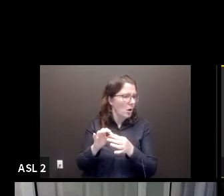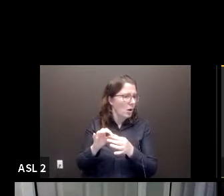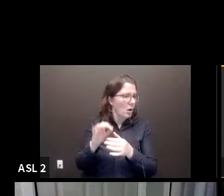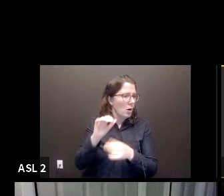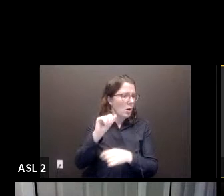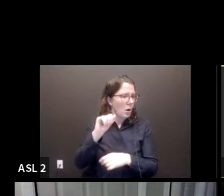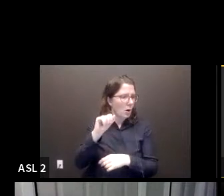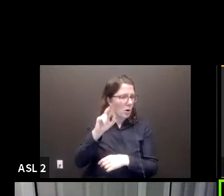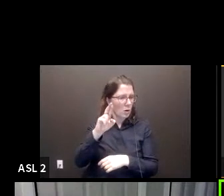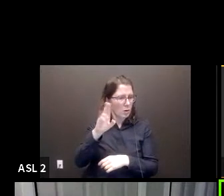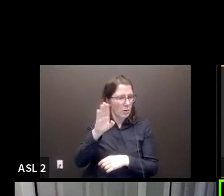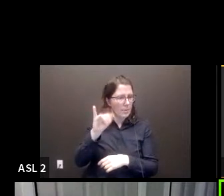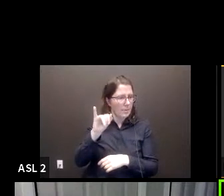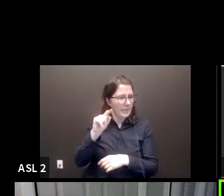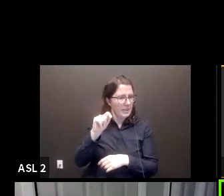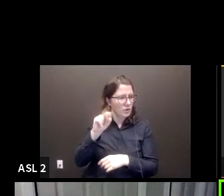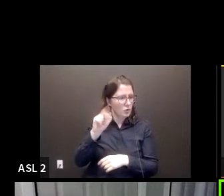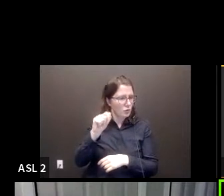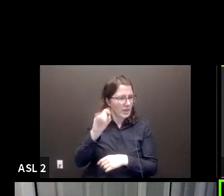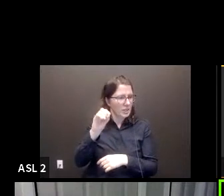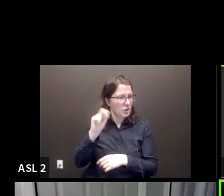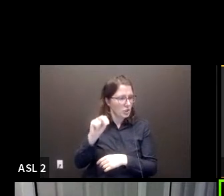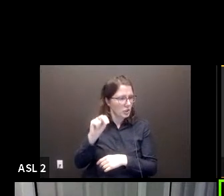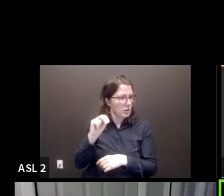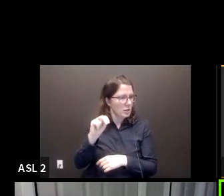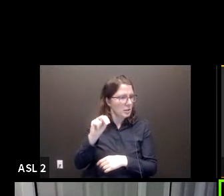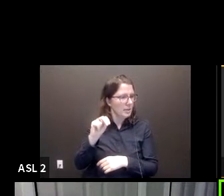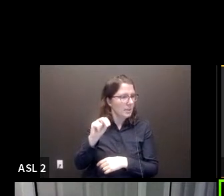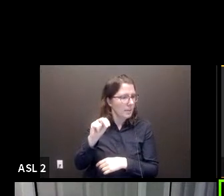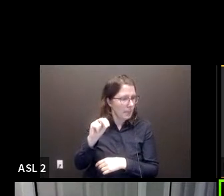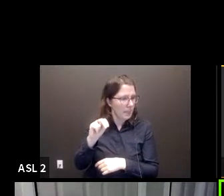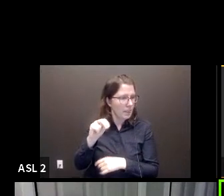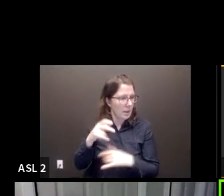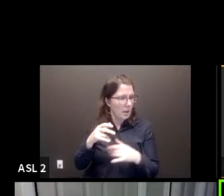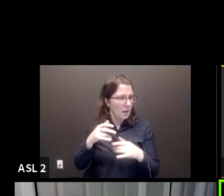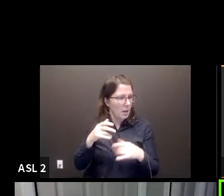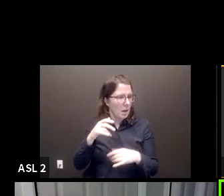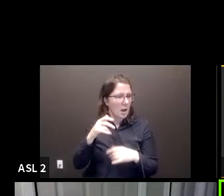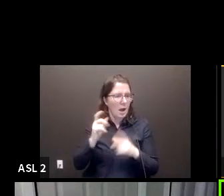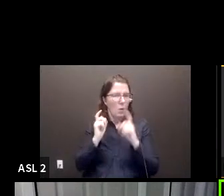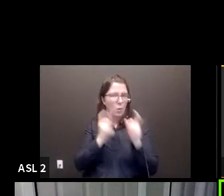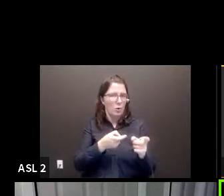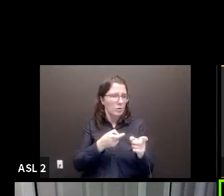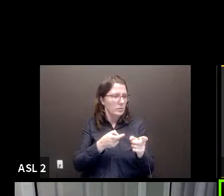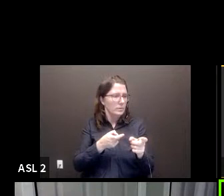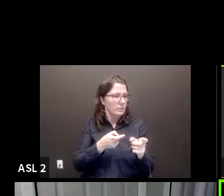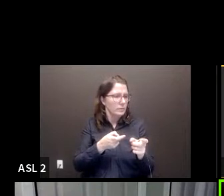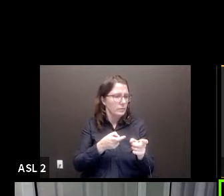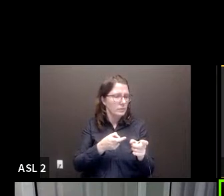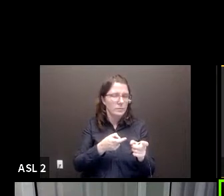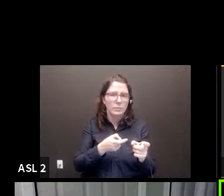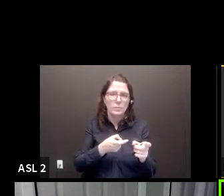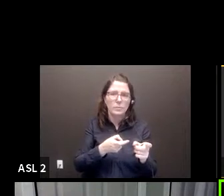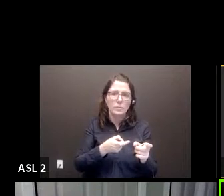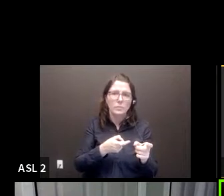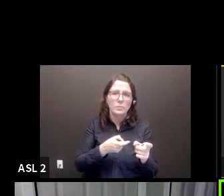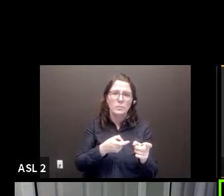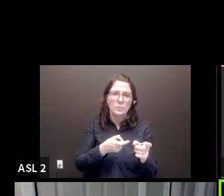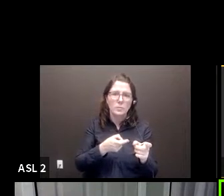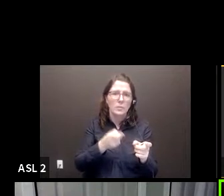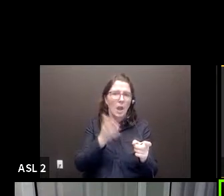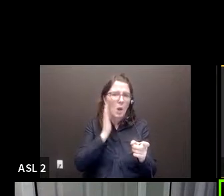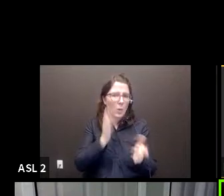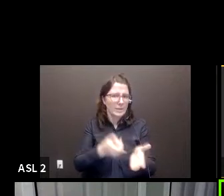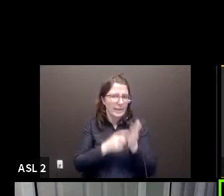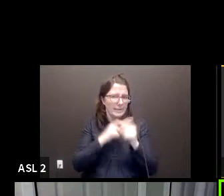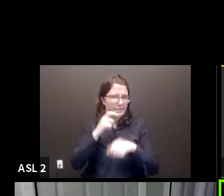agreement is on our website is from 2019 however um the and it will take a bit of time to update that